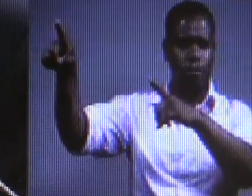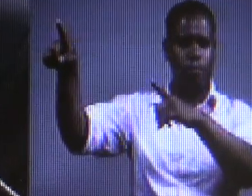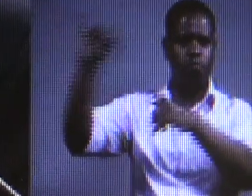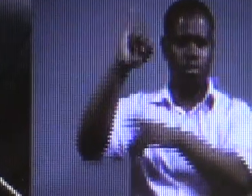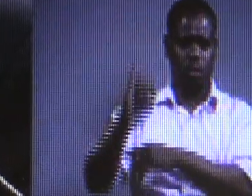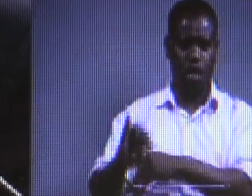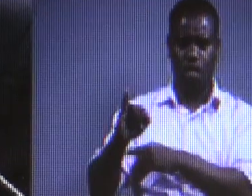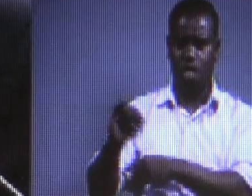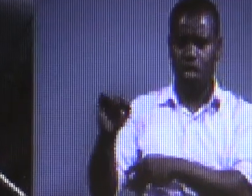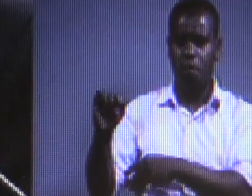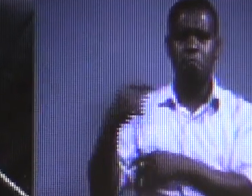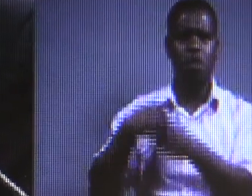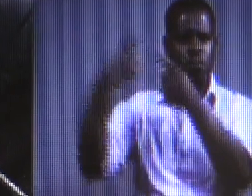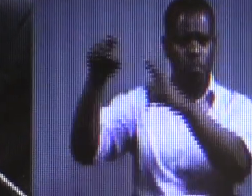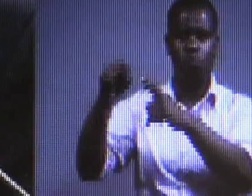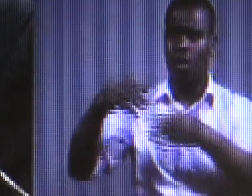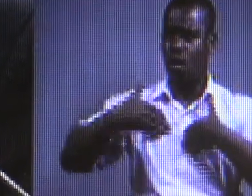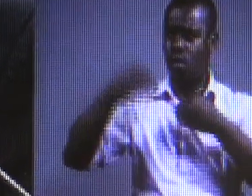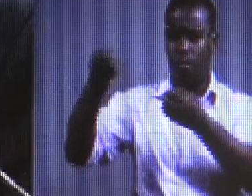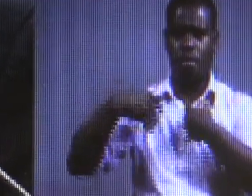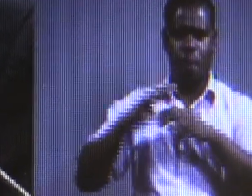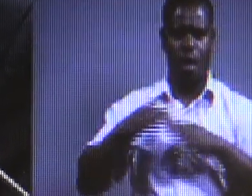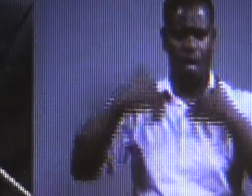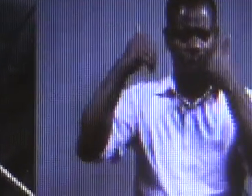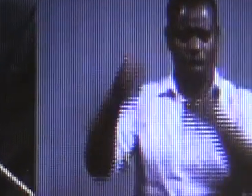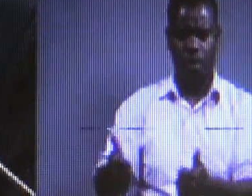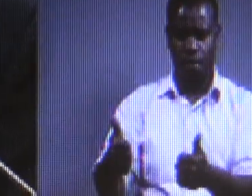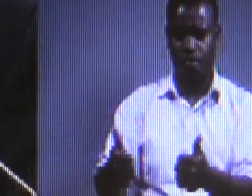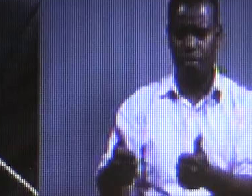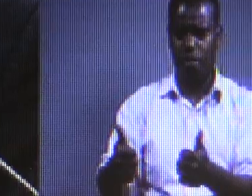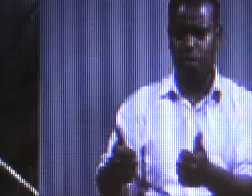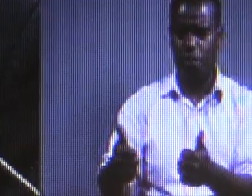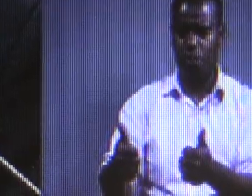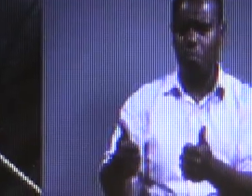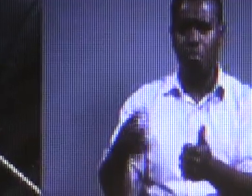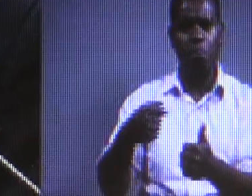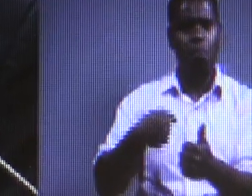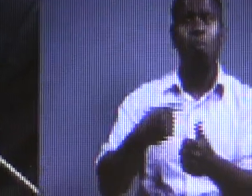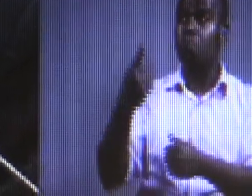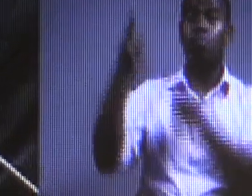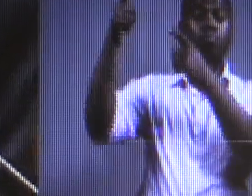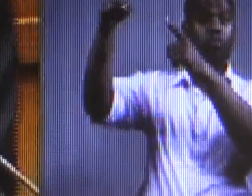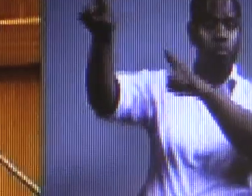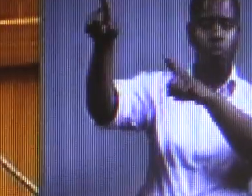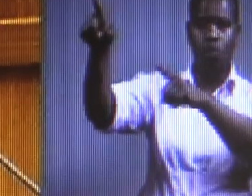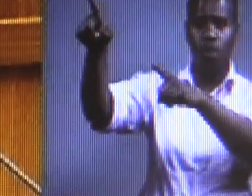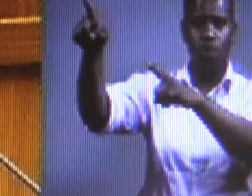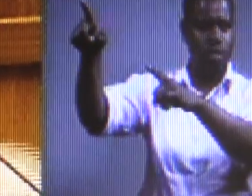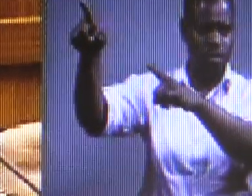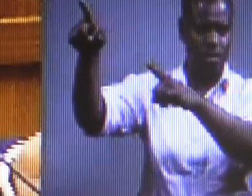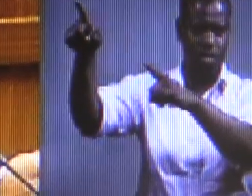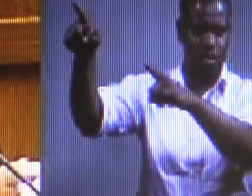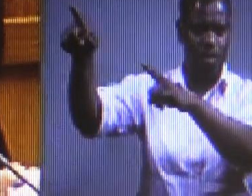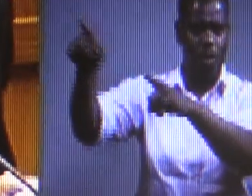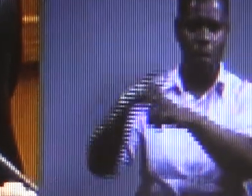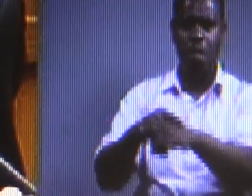bicarbonate of sodium, and here in South Africa in the form of cannabis, marijuana, DACA.